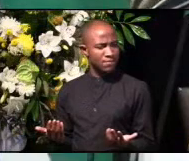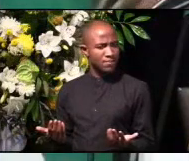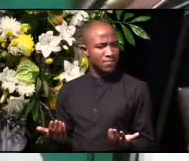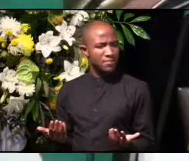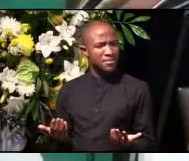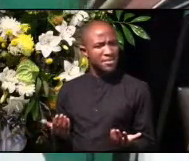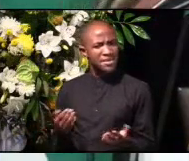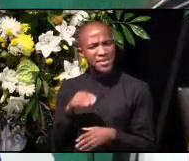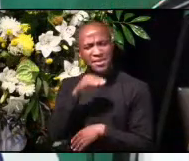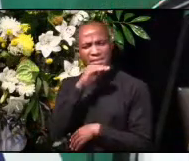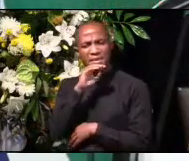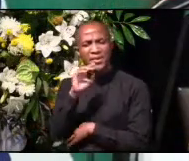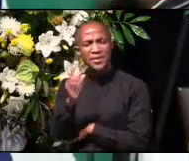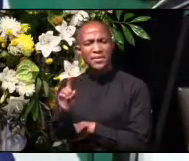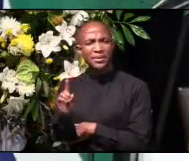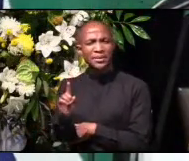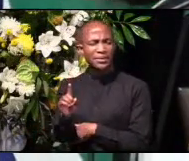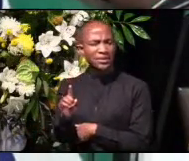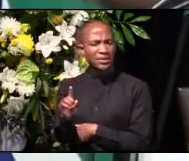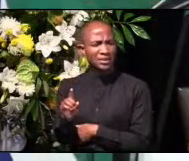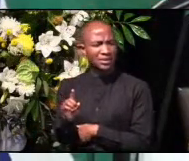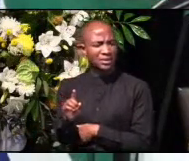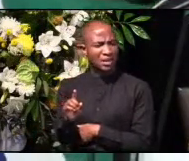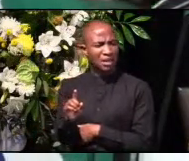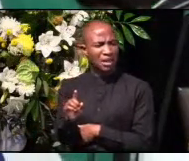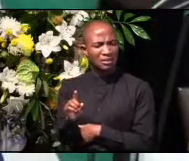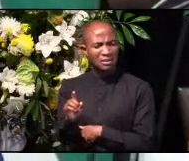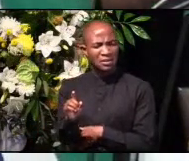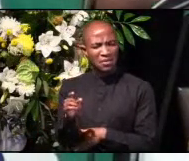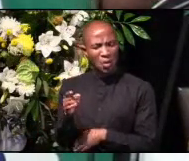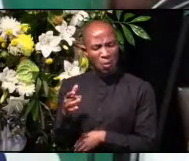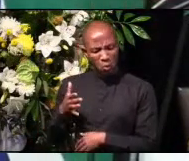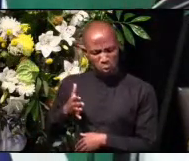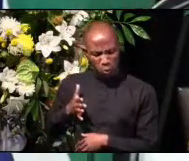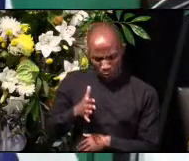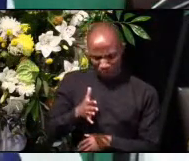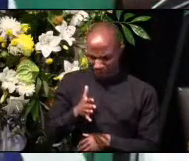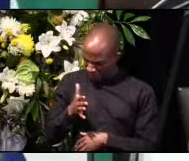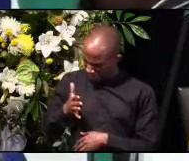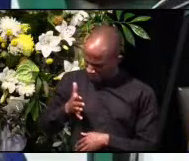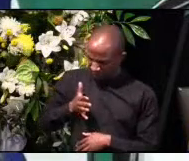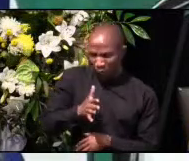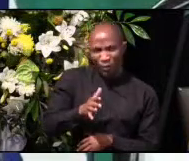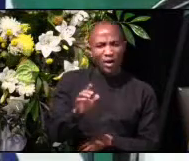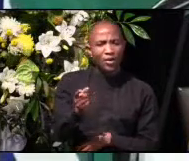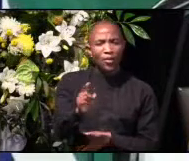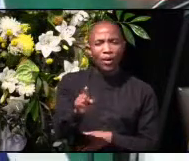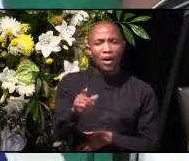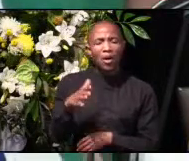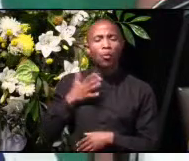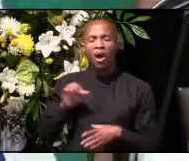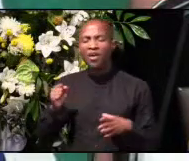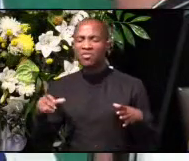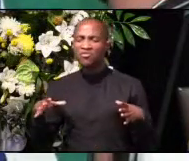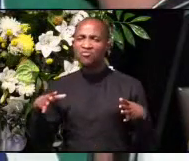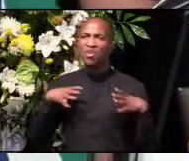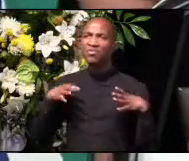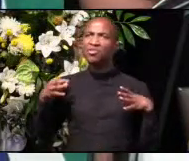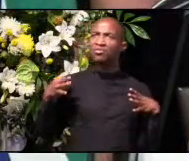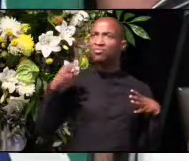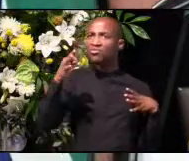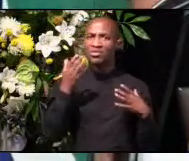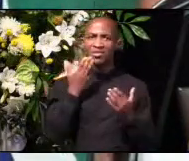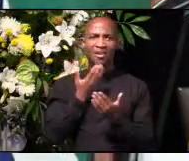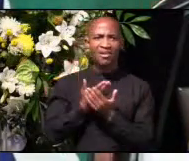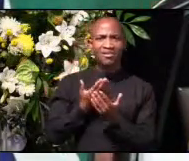which means they are on internship for greater materialism later in